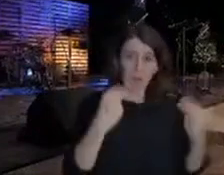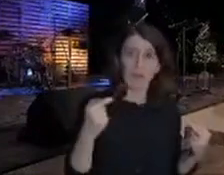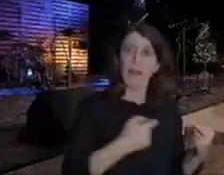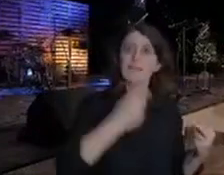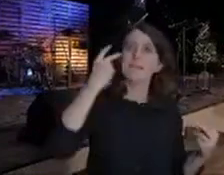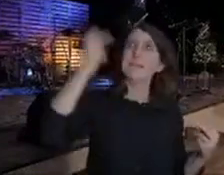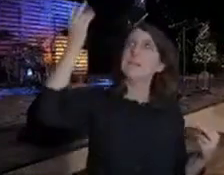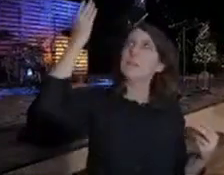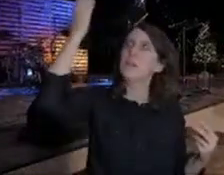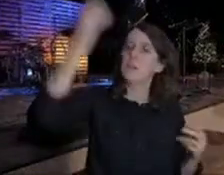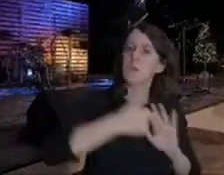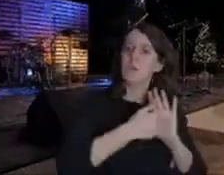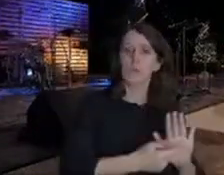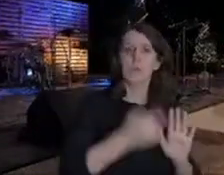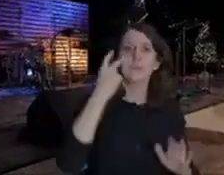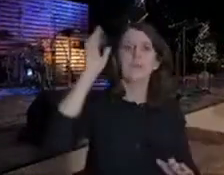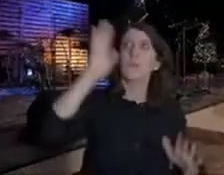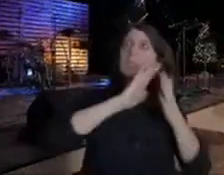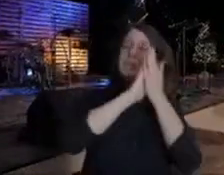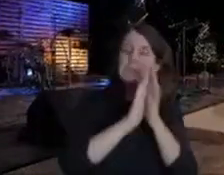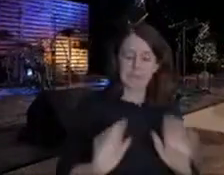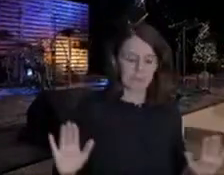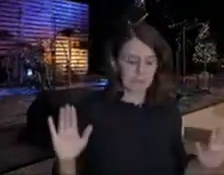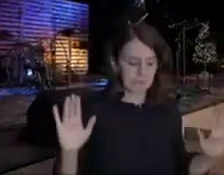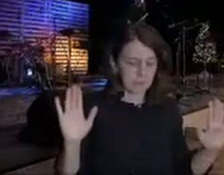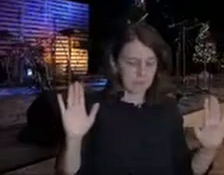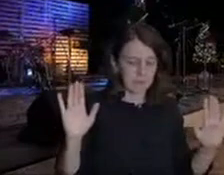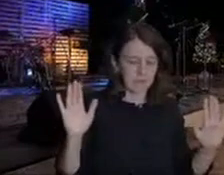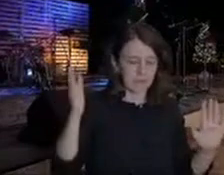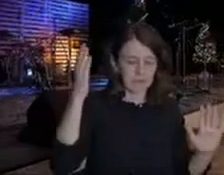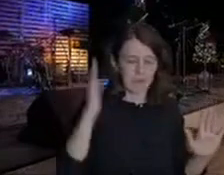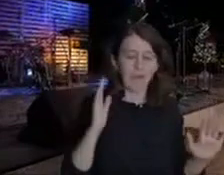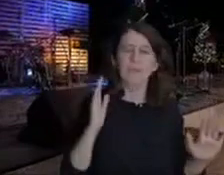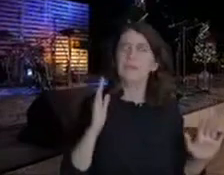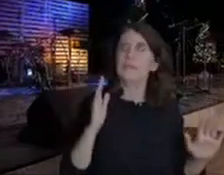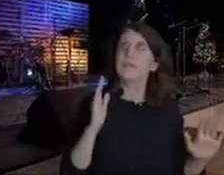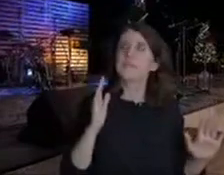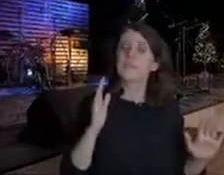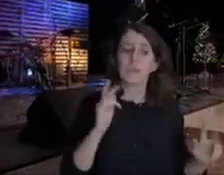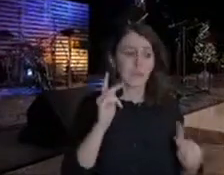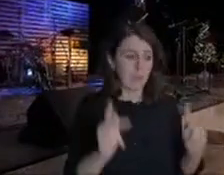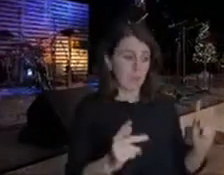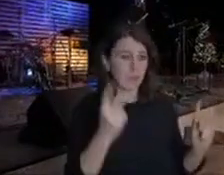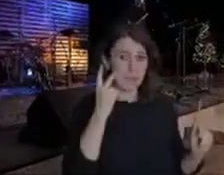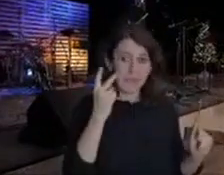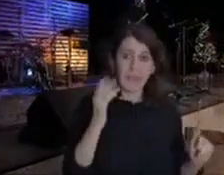you and see the peace that you bring us. And God, would it cause them to